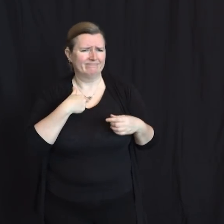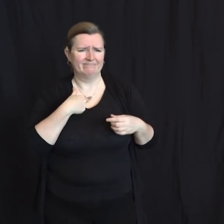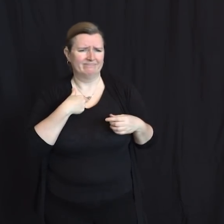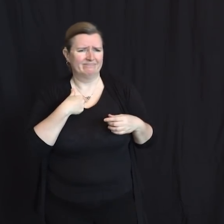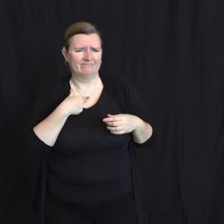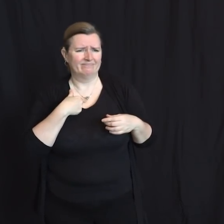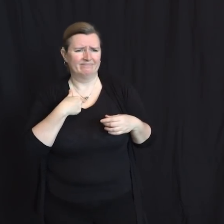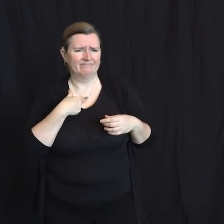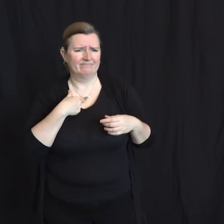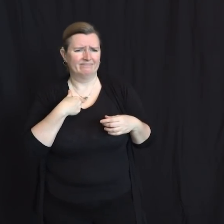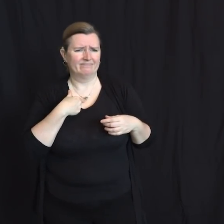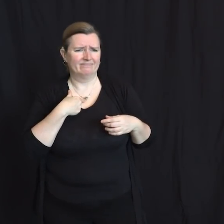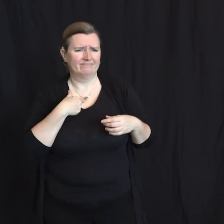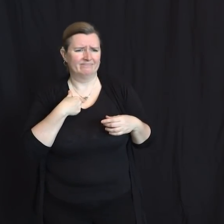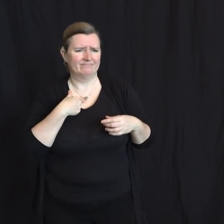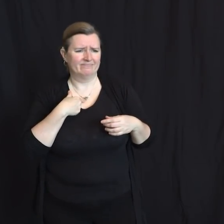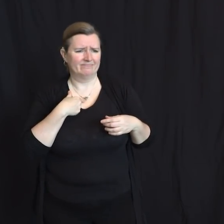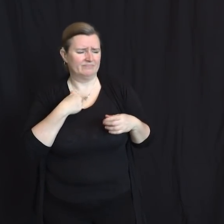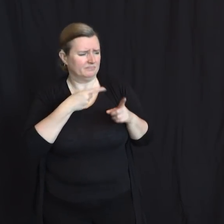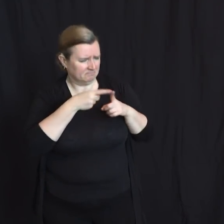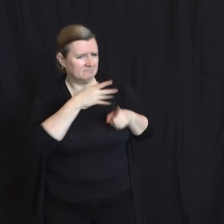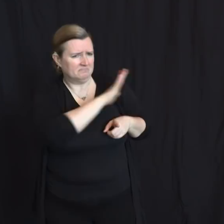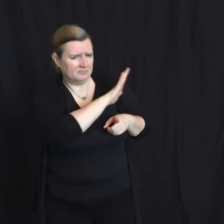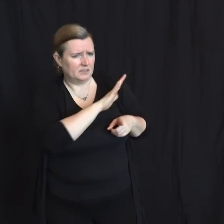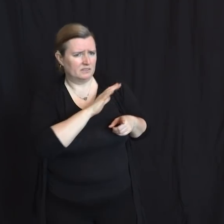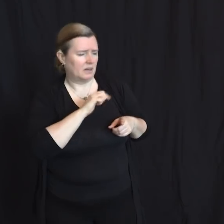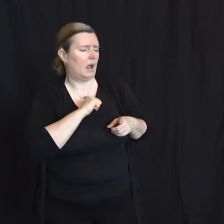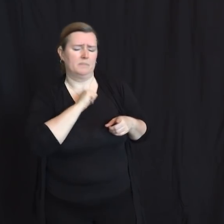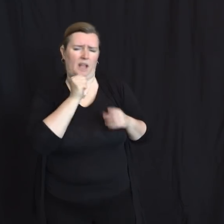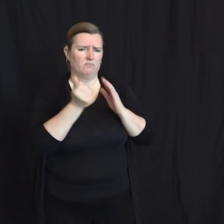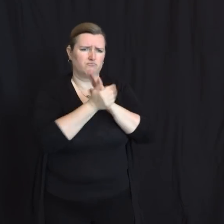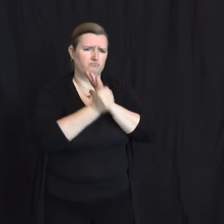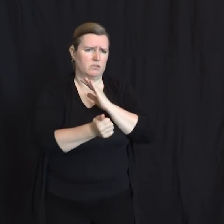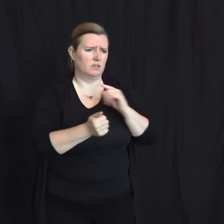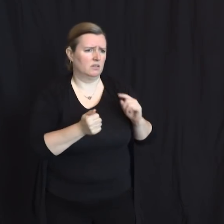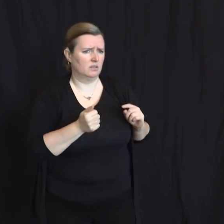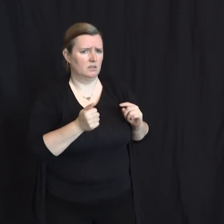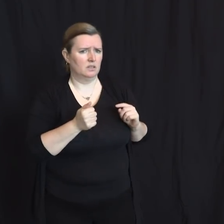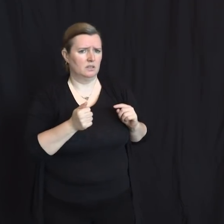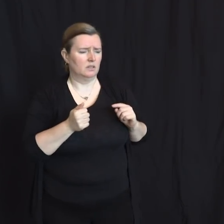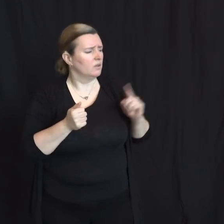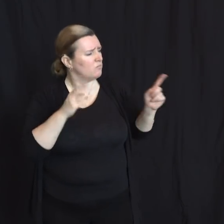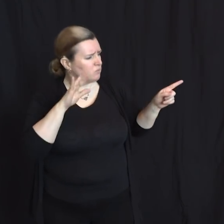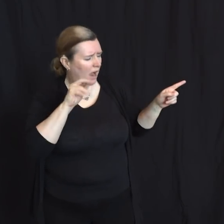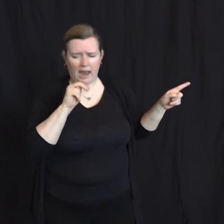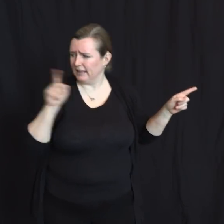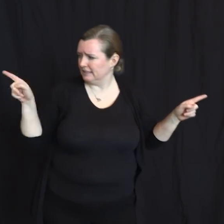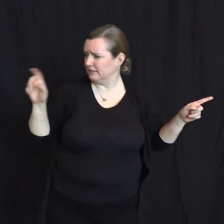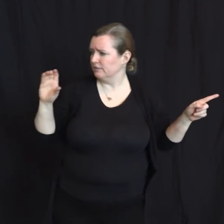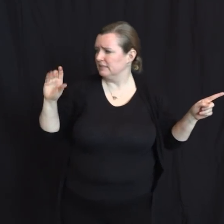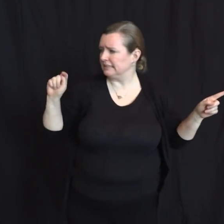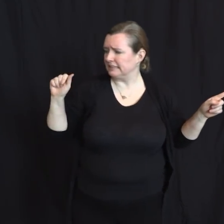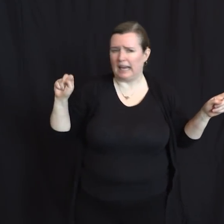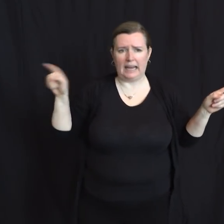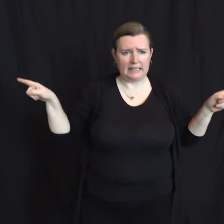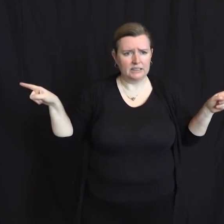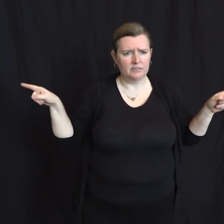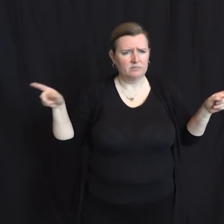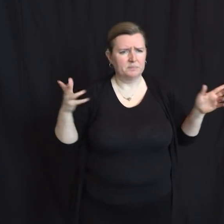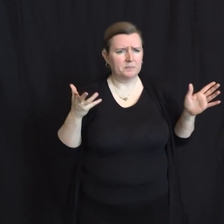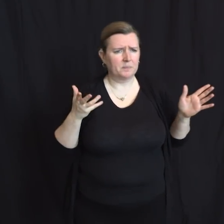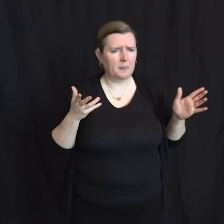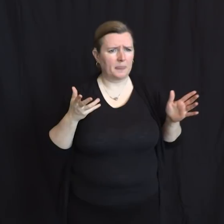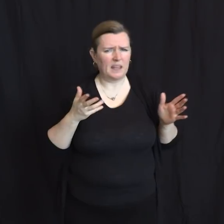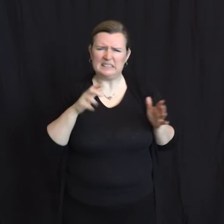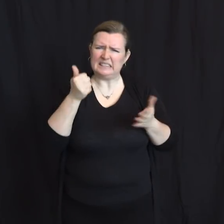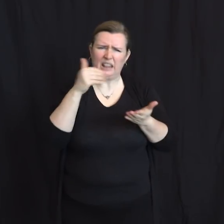my personal background or qualifications. How big a game changer is this in your opinion? And not just the 10,000,